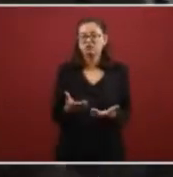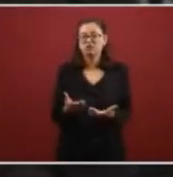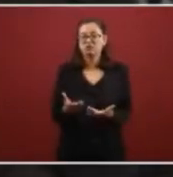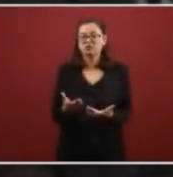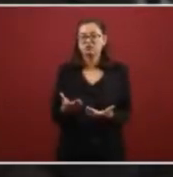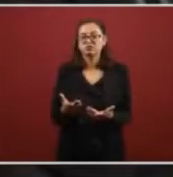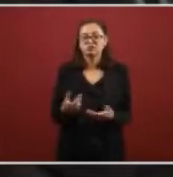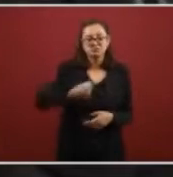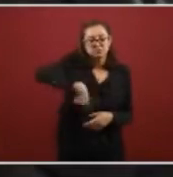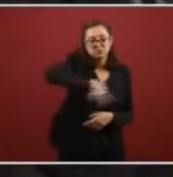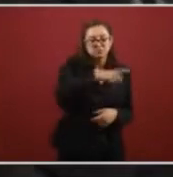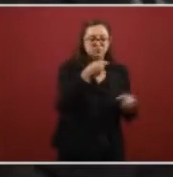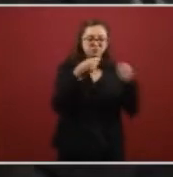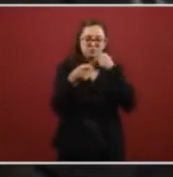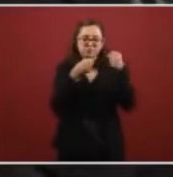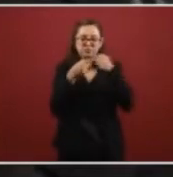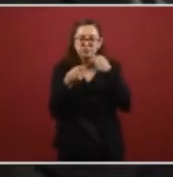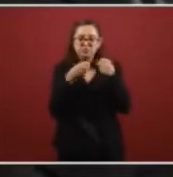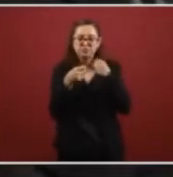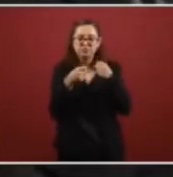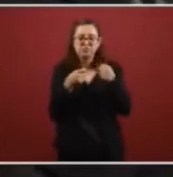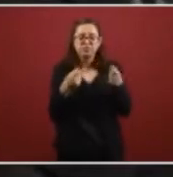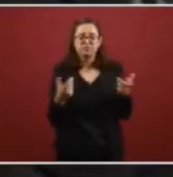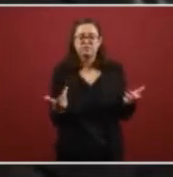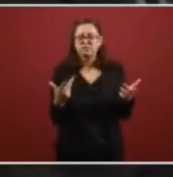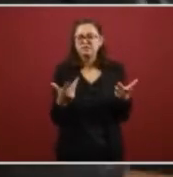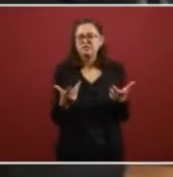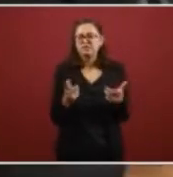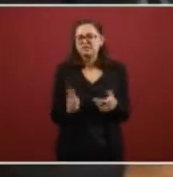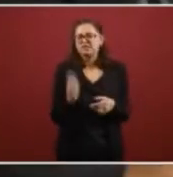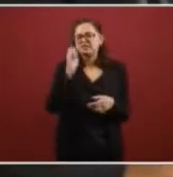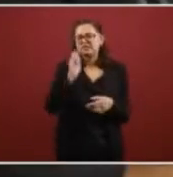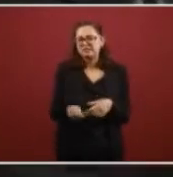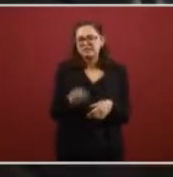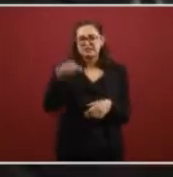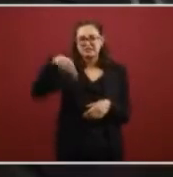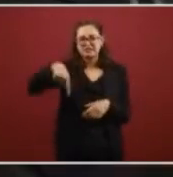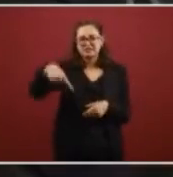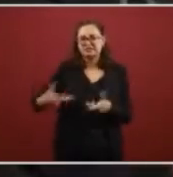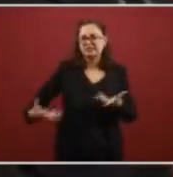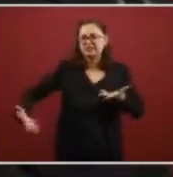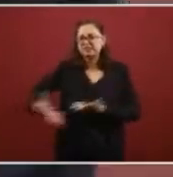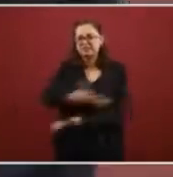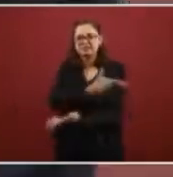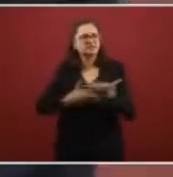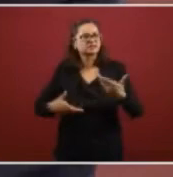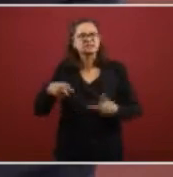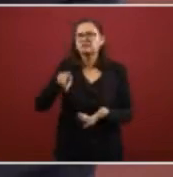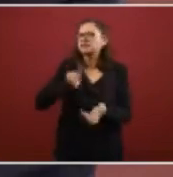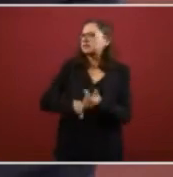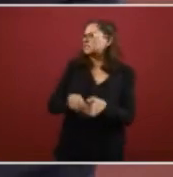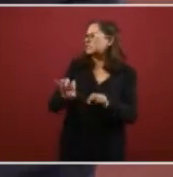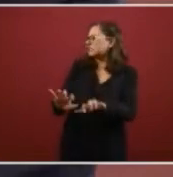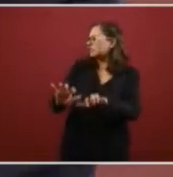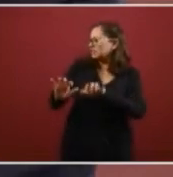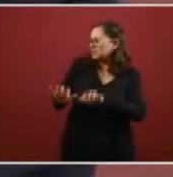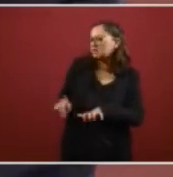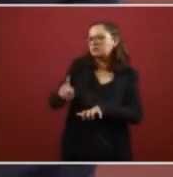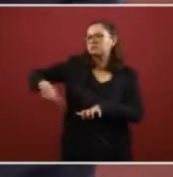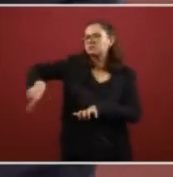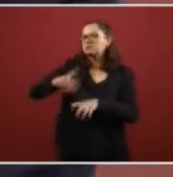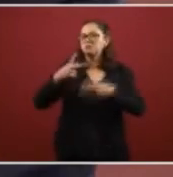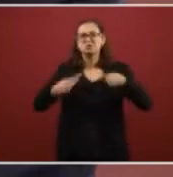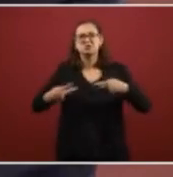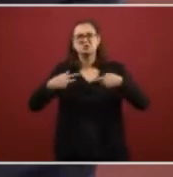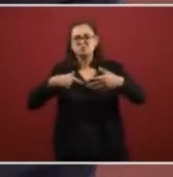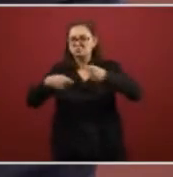are now are sending their newspaper people that in this circular dialogue,